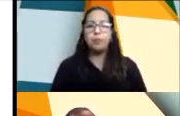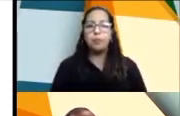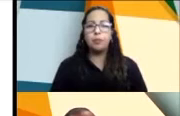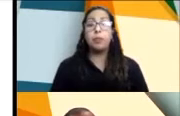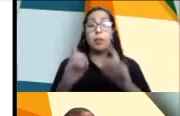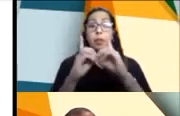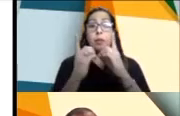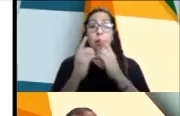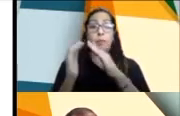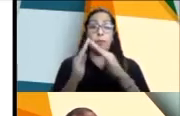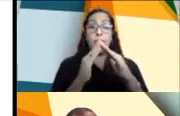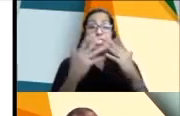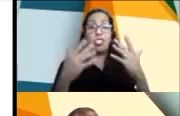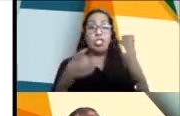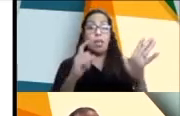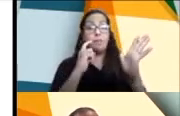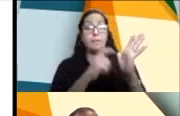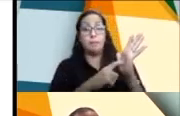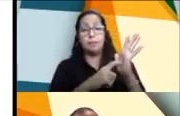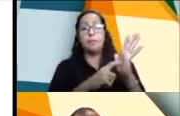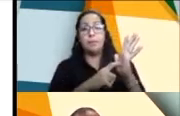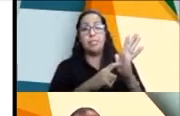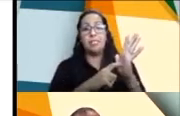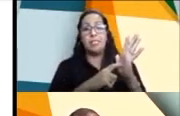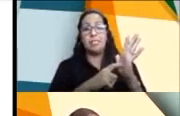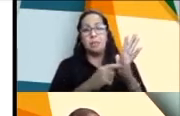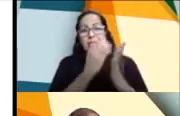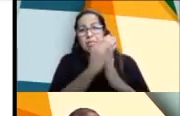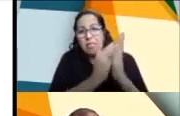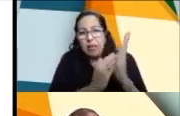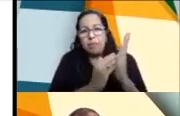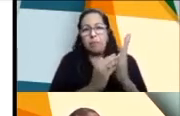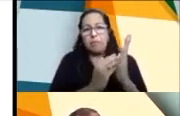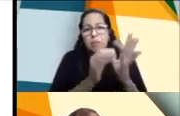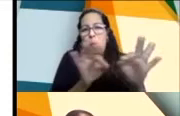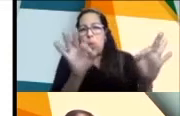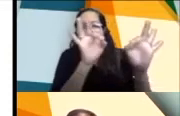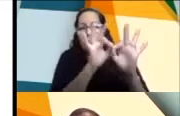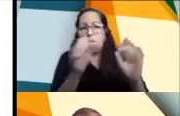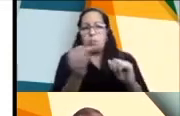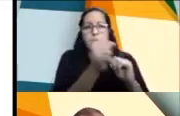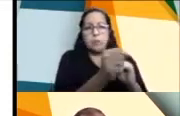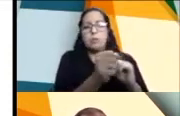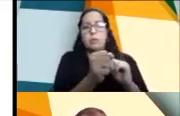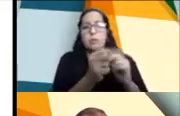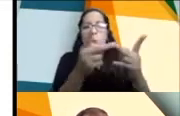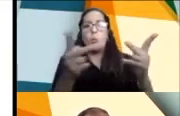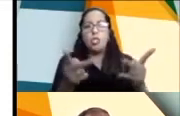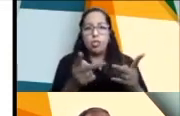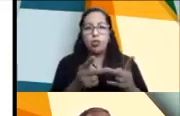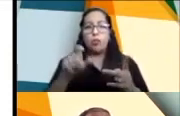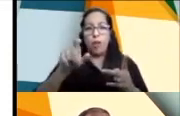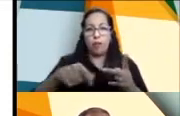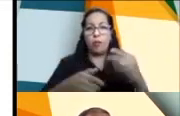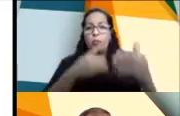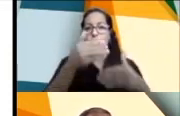Department of Housing have identified certain positions that are key positions that are expected to perform throughout all the term of